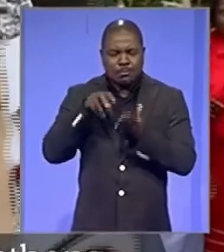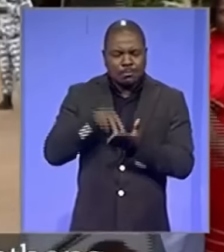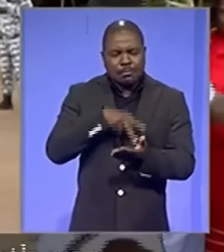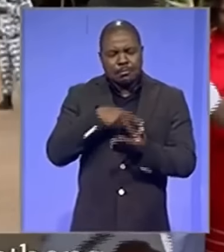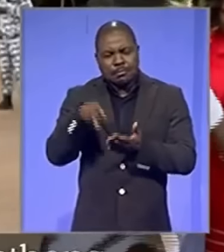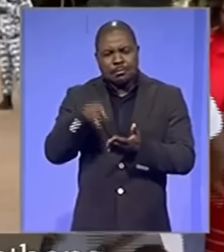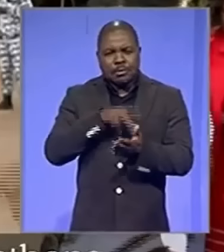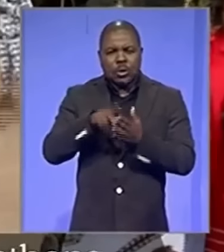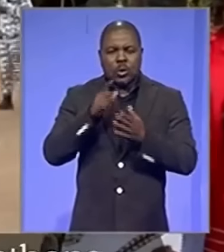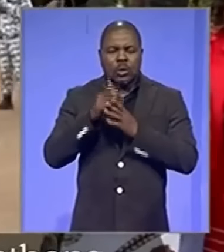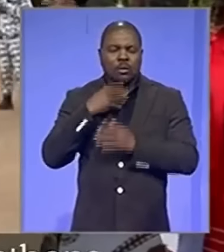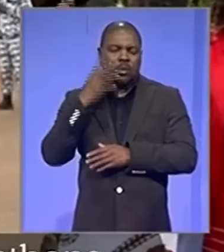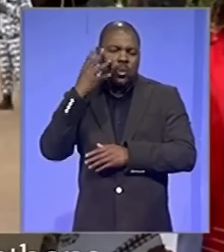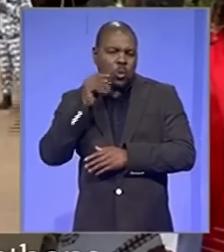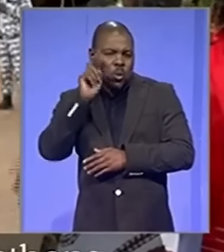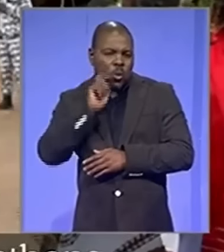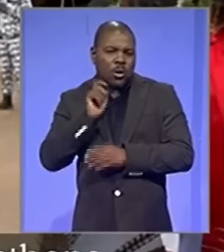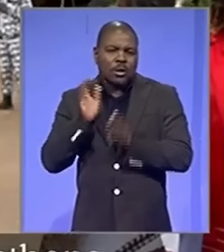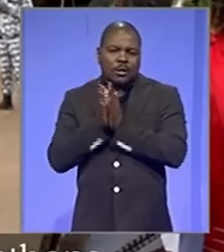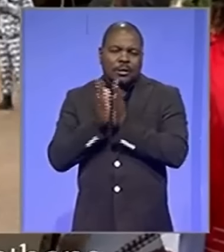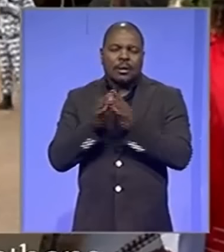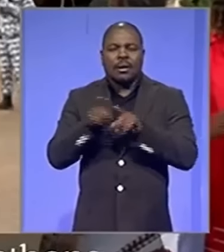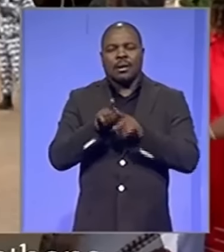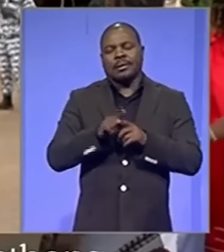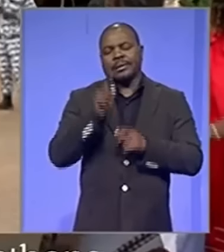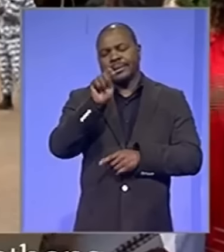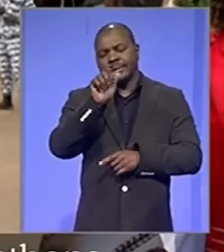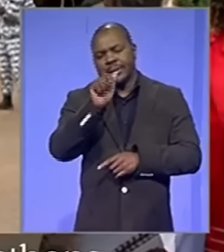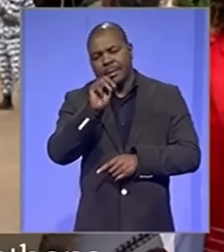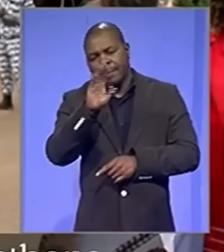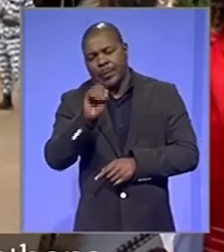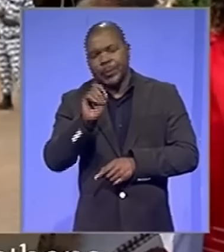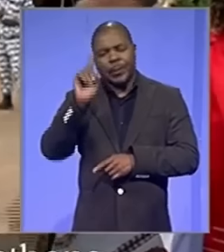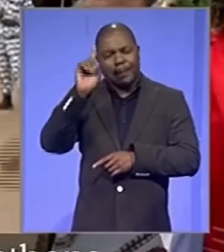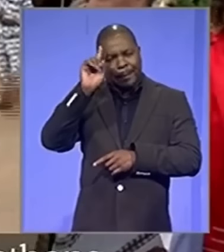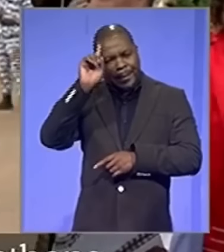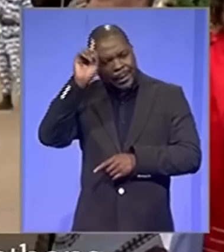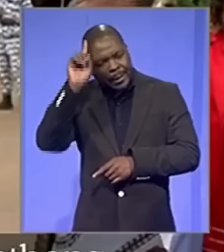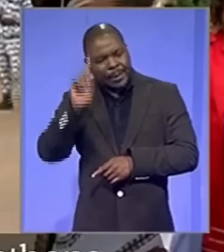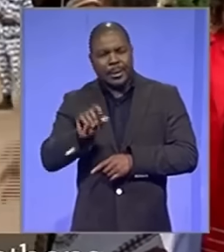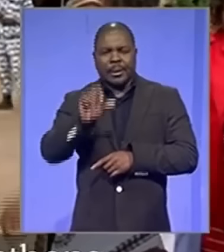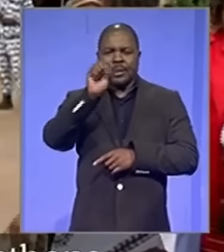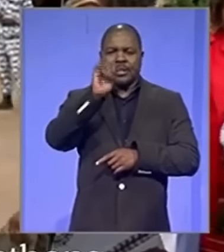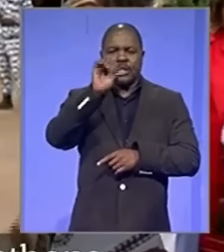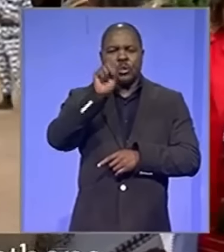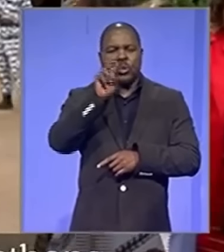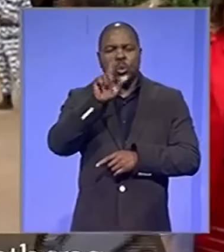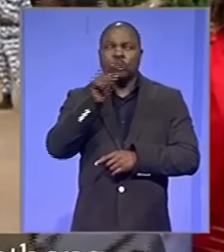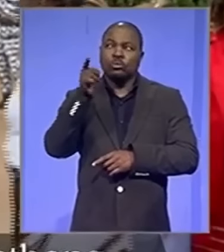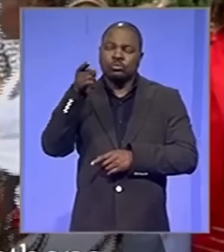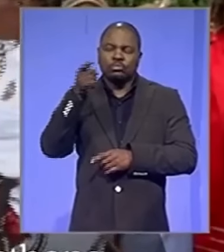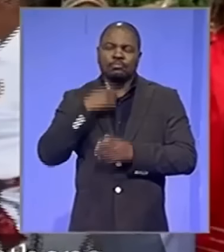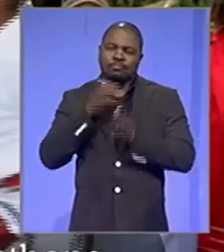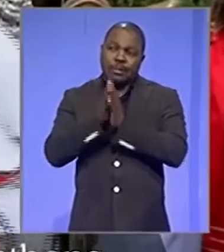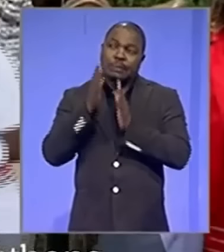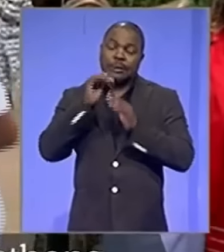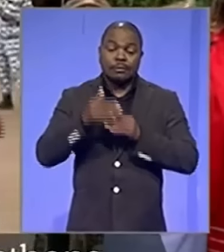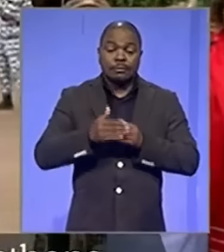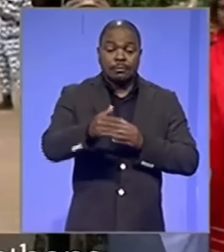kgopela bokoko bašo, ralala re kgopela bo Oliver Tambo, bo Mandela, bo Sesulu ore dikgetso tse tlantse di tle botse. A re